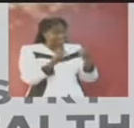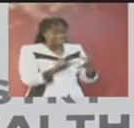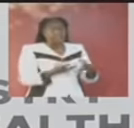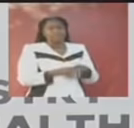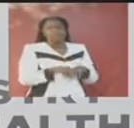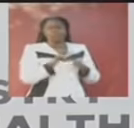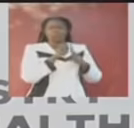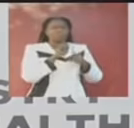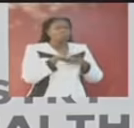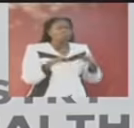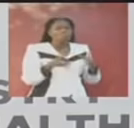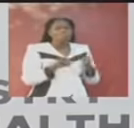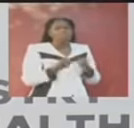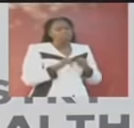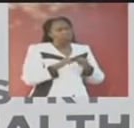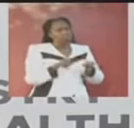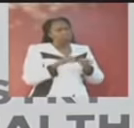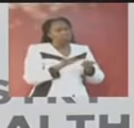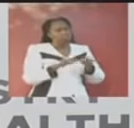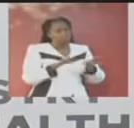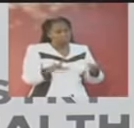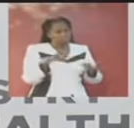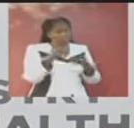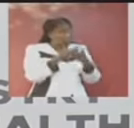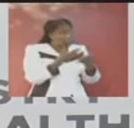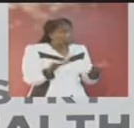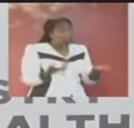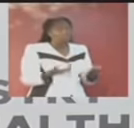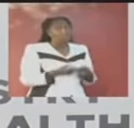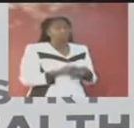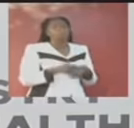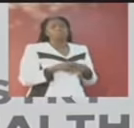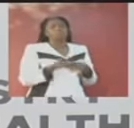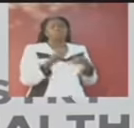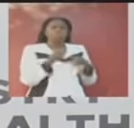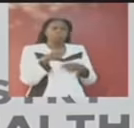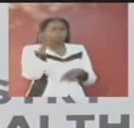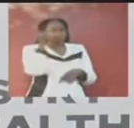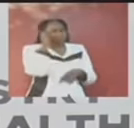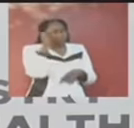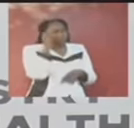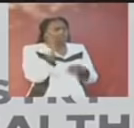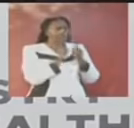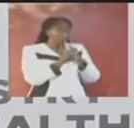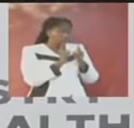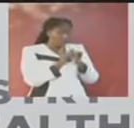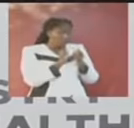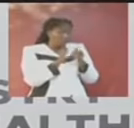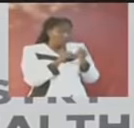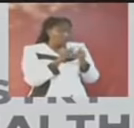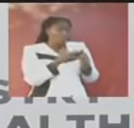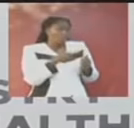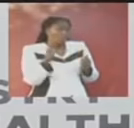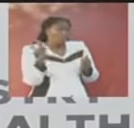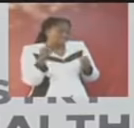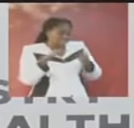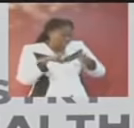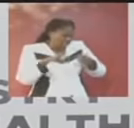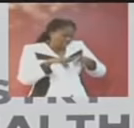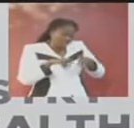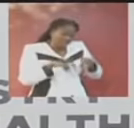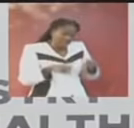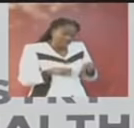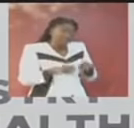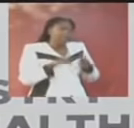to the maximum security prisons. So when I speak about a risk assessment for persons who are coming in with